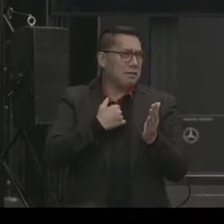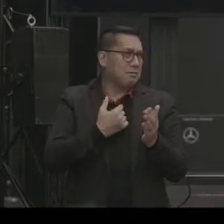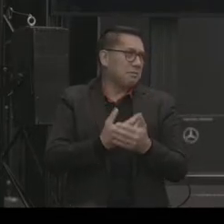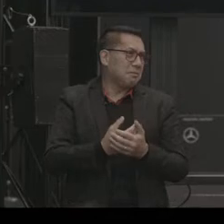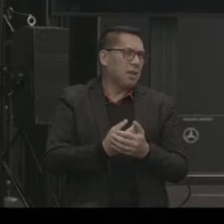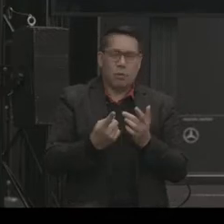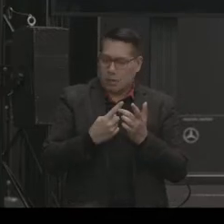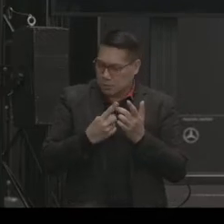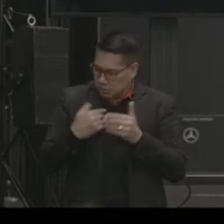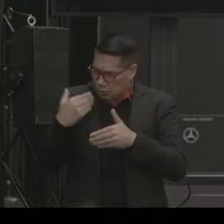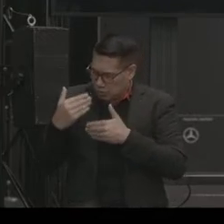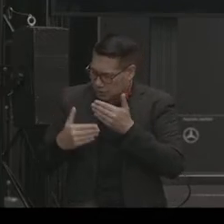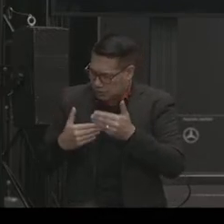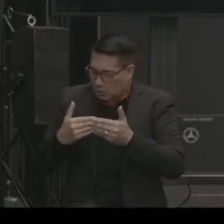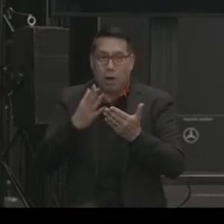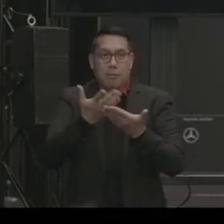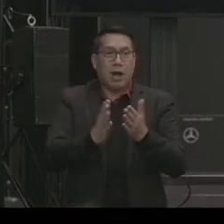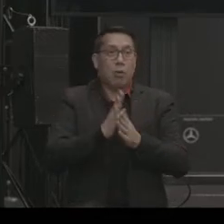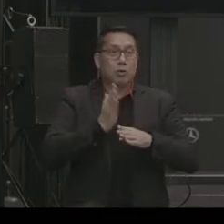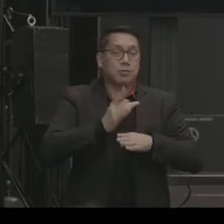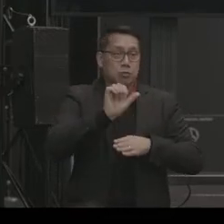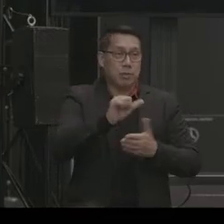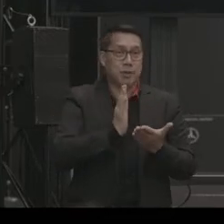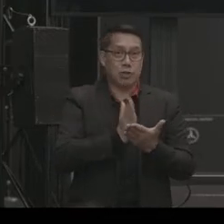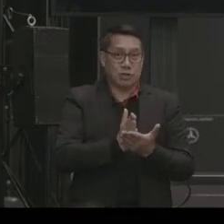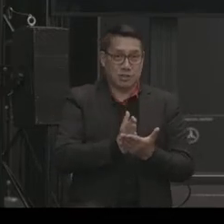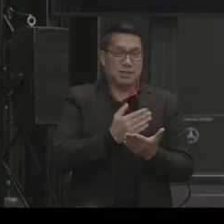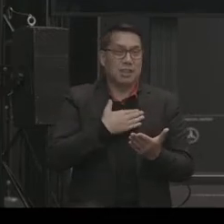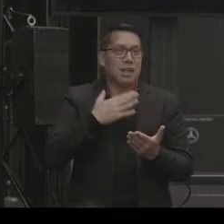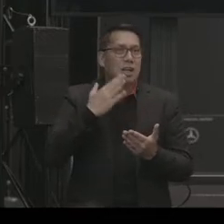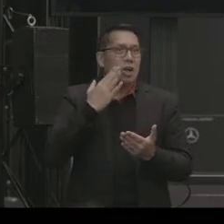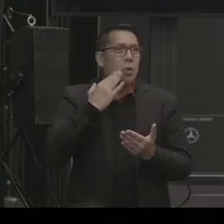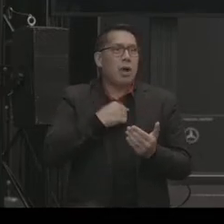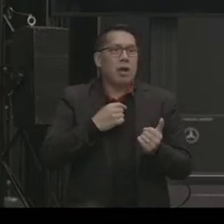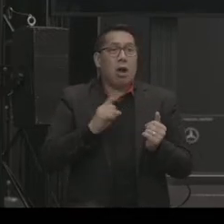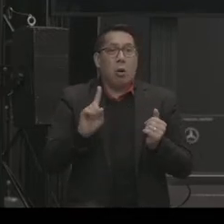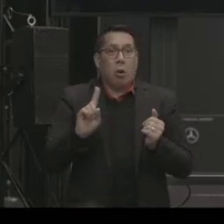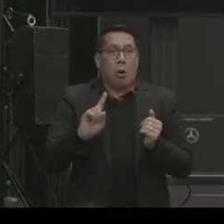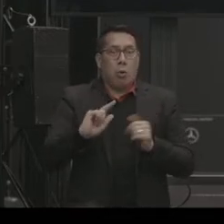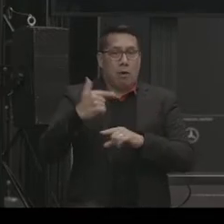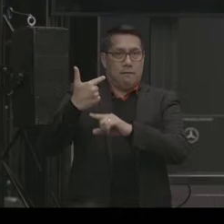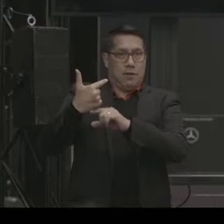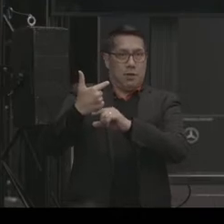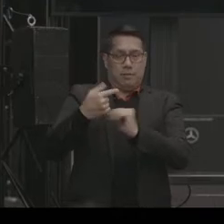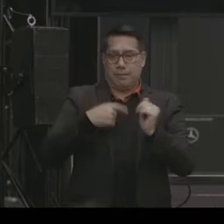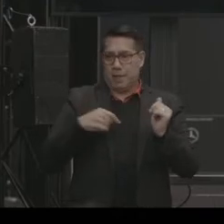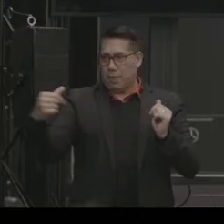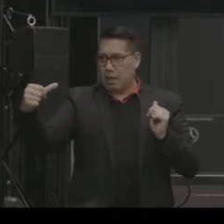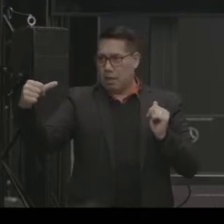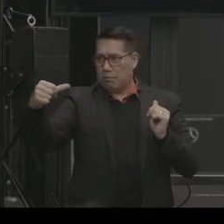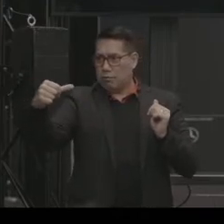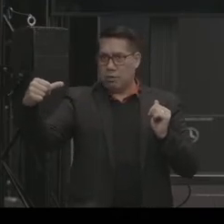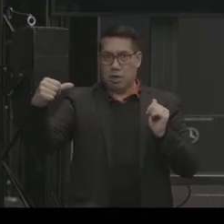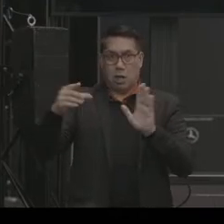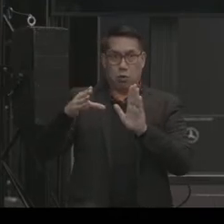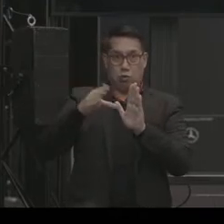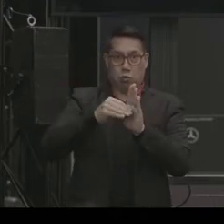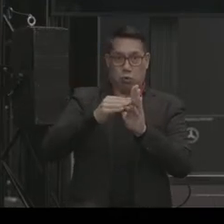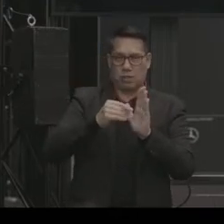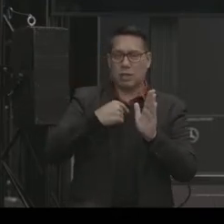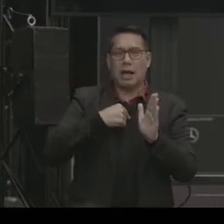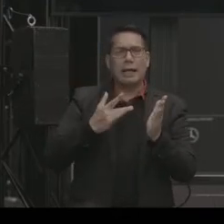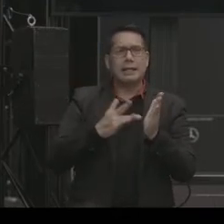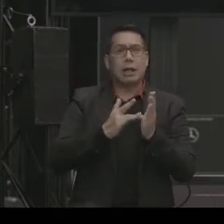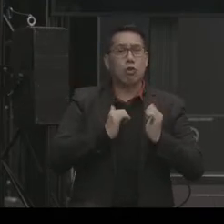What else? The process. But yeah, honestly, when I hit record, when I'm filming them, I don't technically